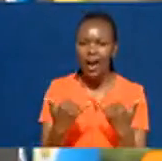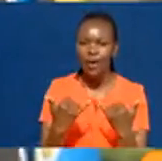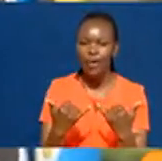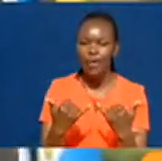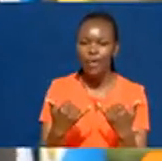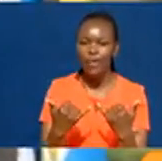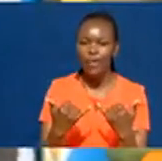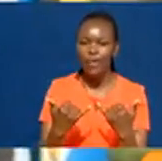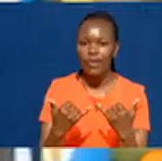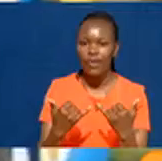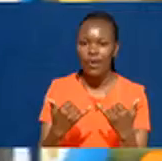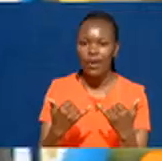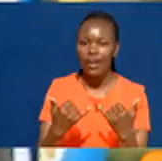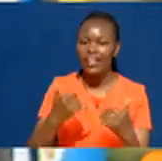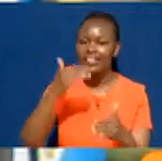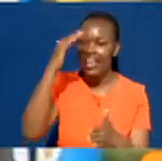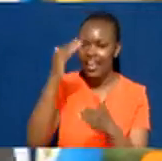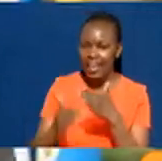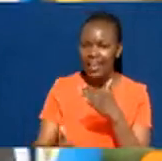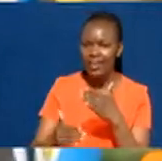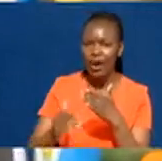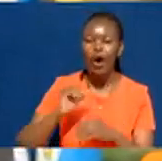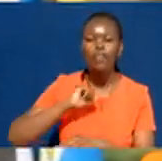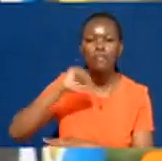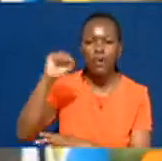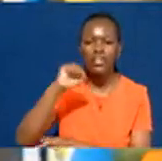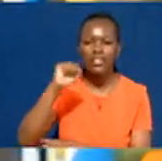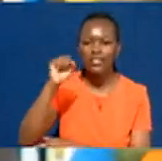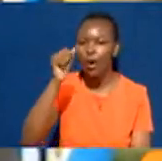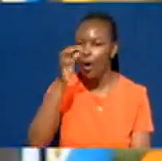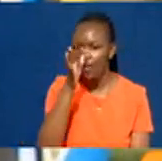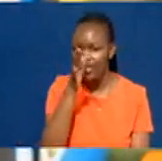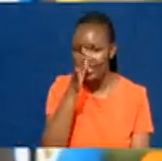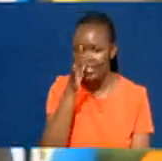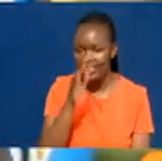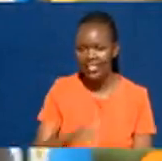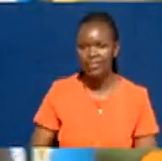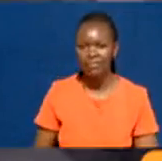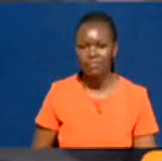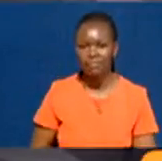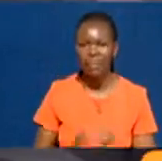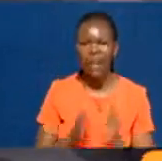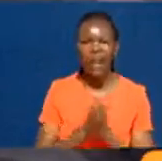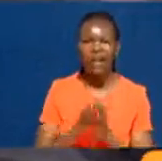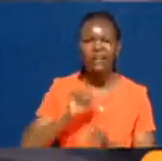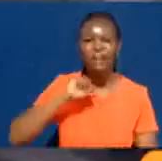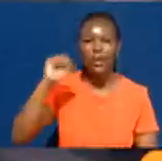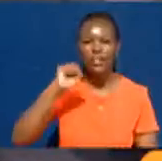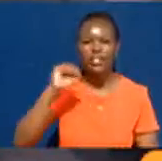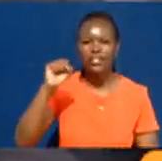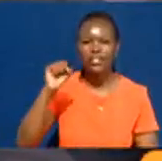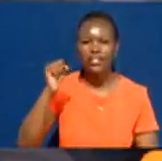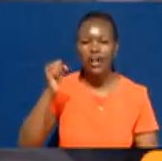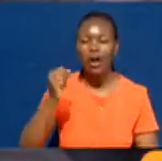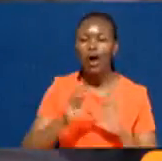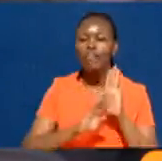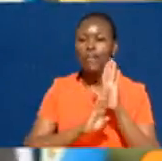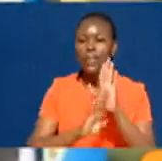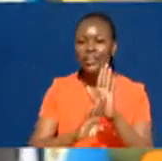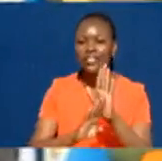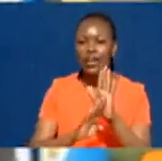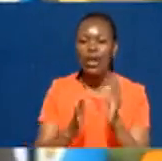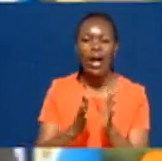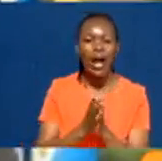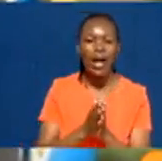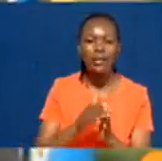end of the politics of deceit and the politics of betrayal and the